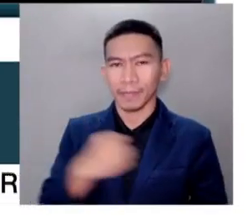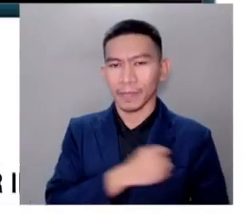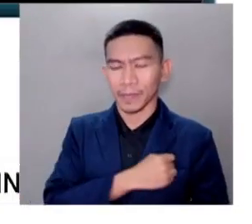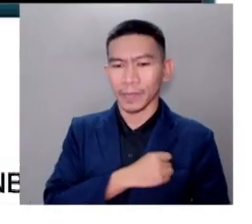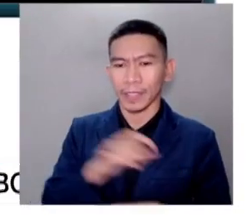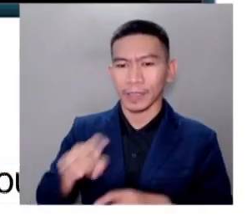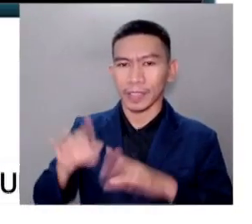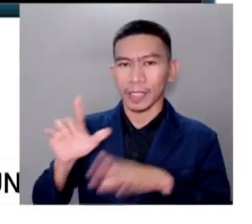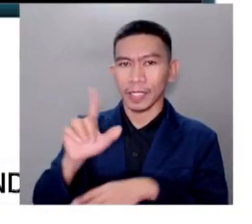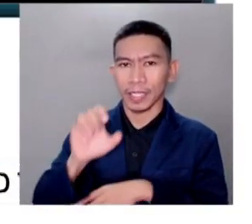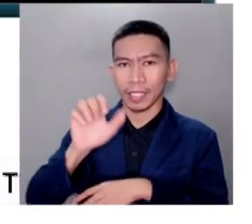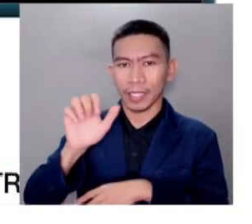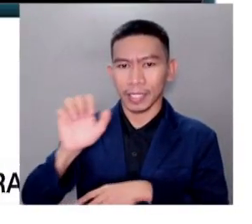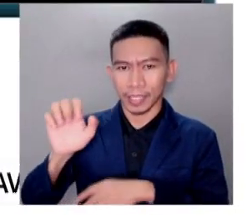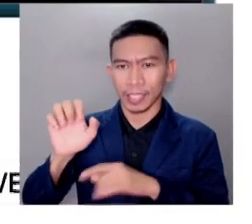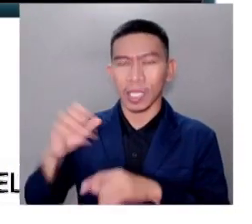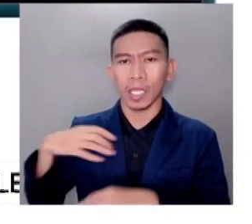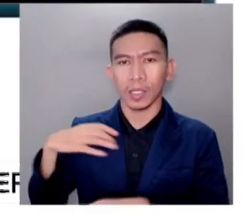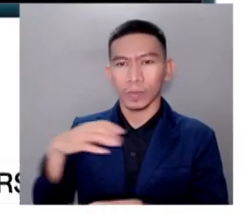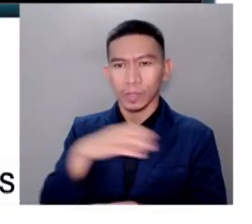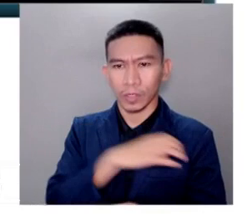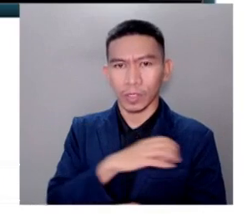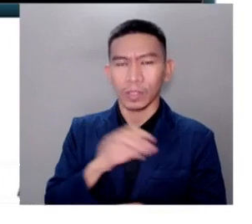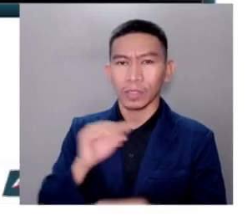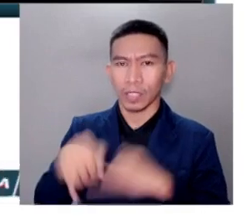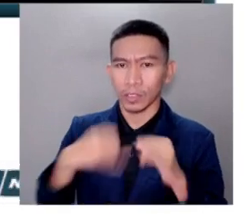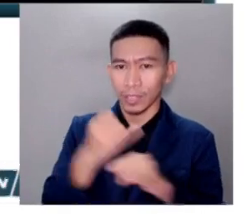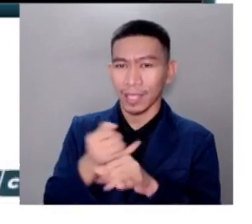the Commissioner of the International Observers Mission, we appreciate you